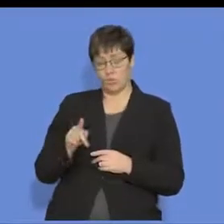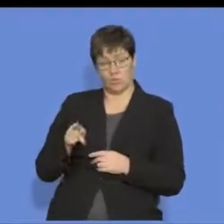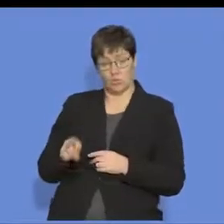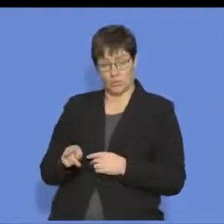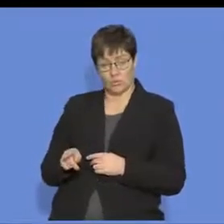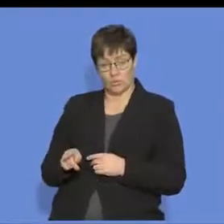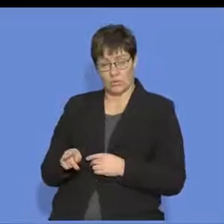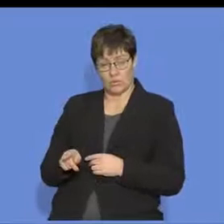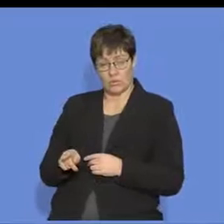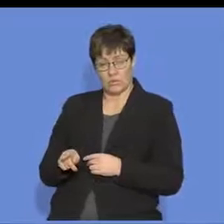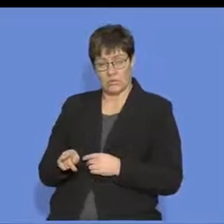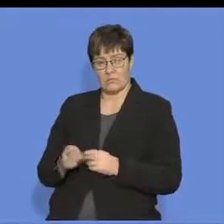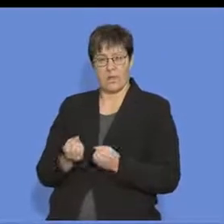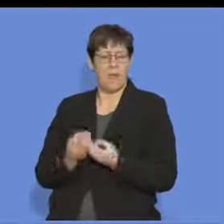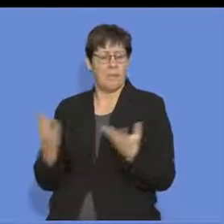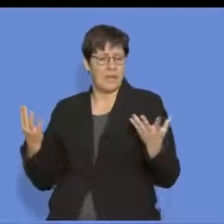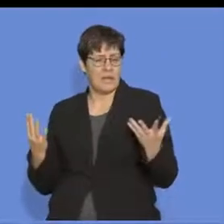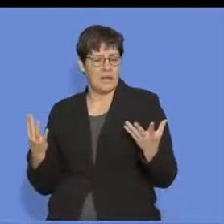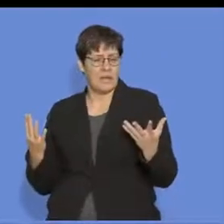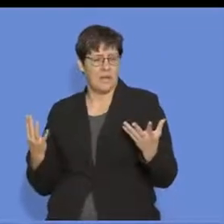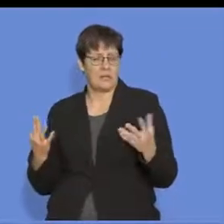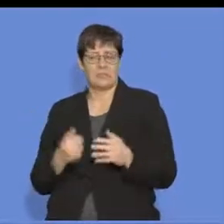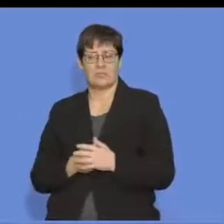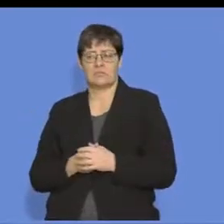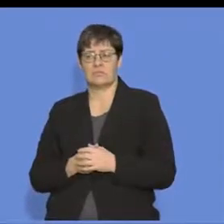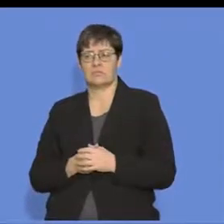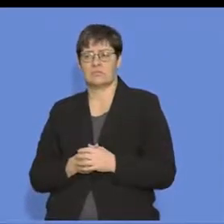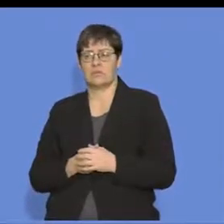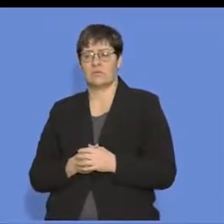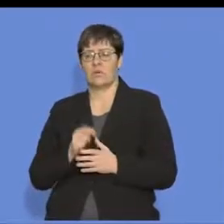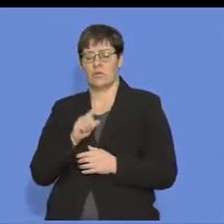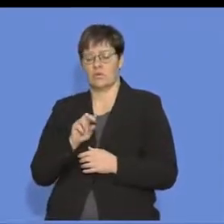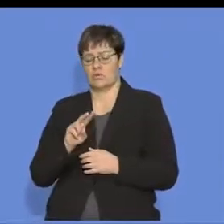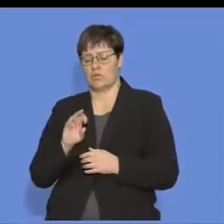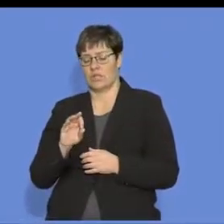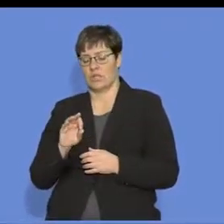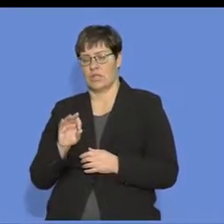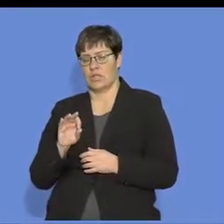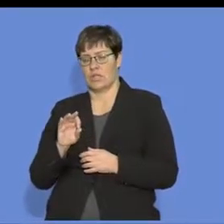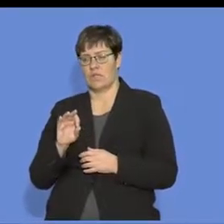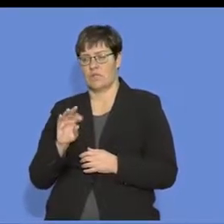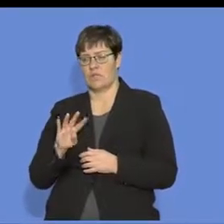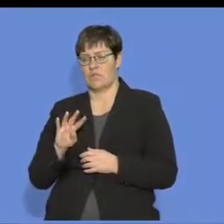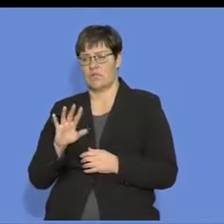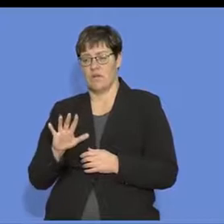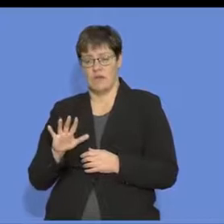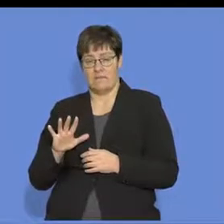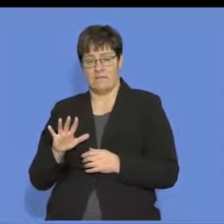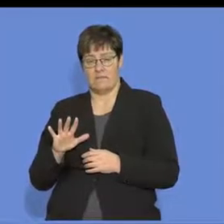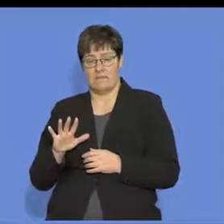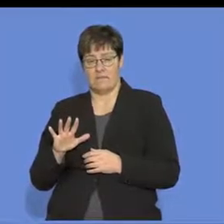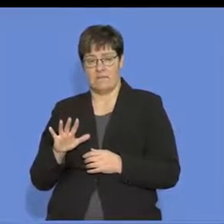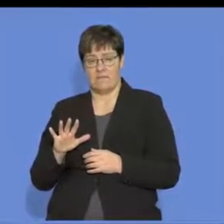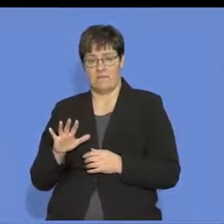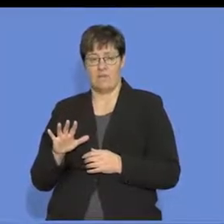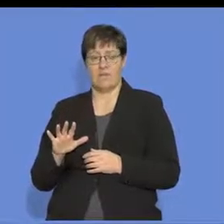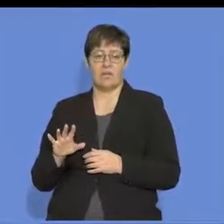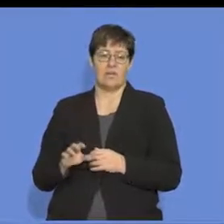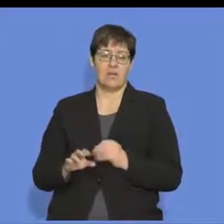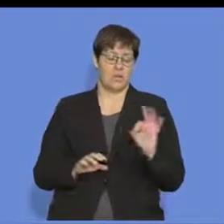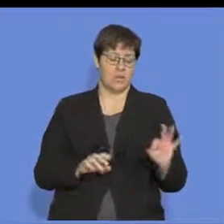And in the second choice, we have how many? Let's look at that. It's 1, 2, 3, 4,